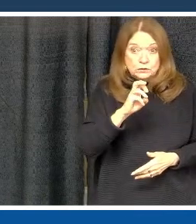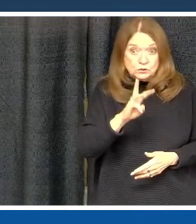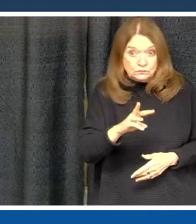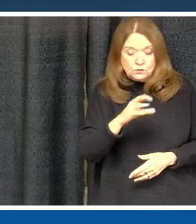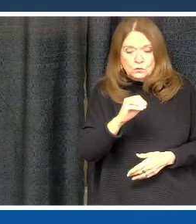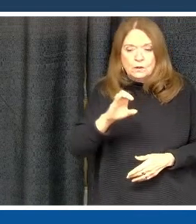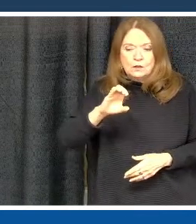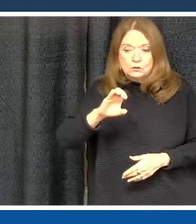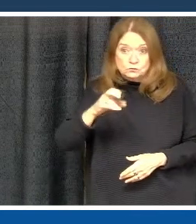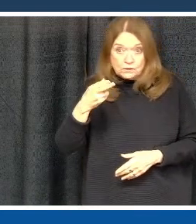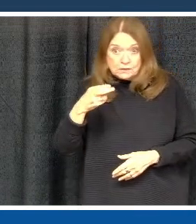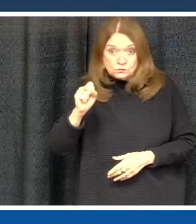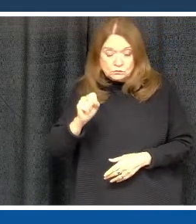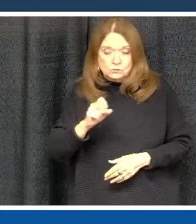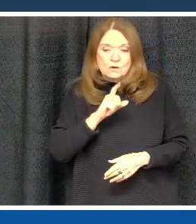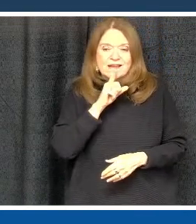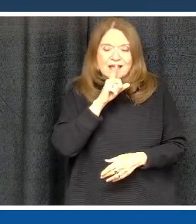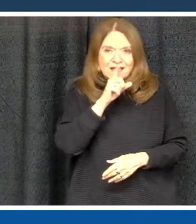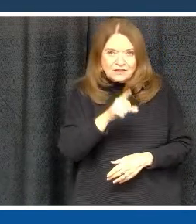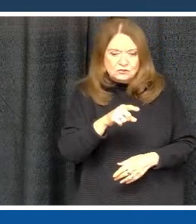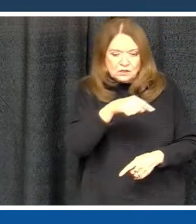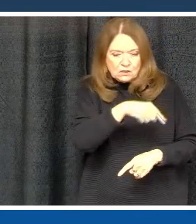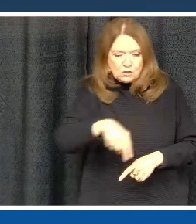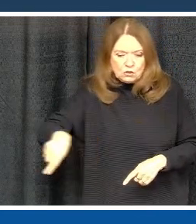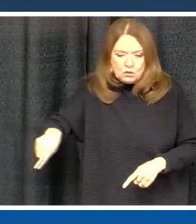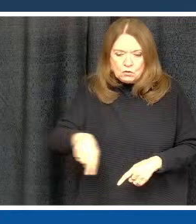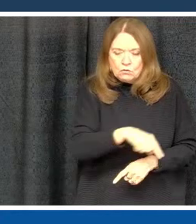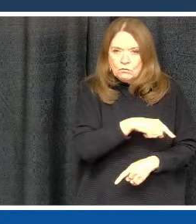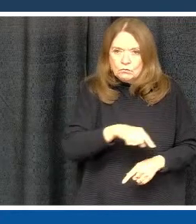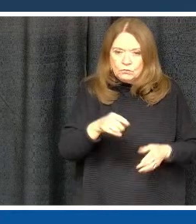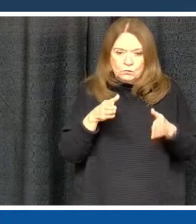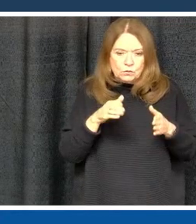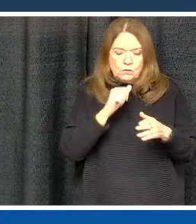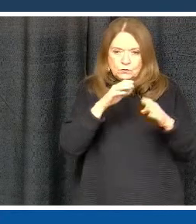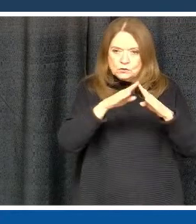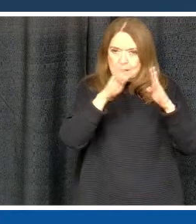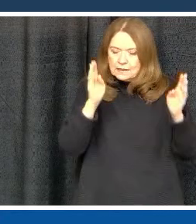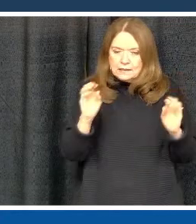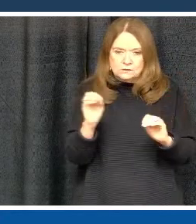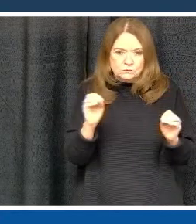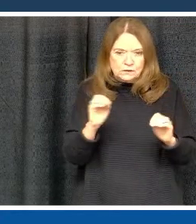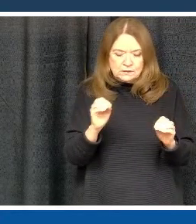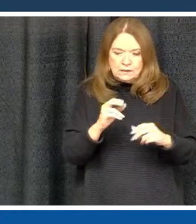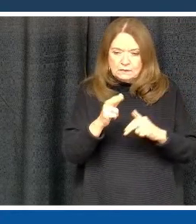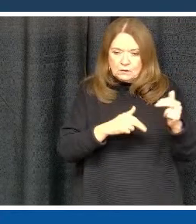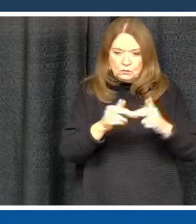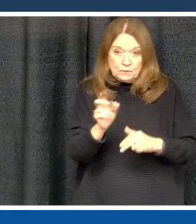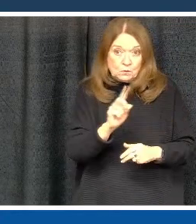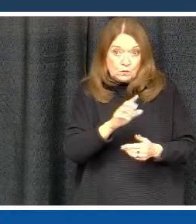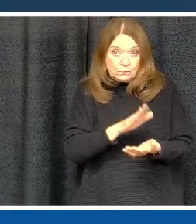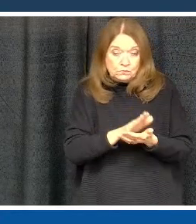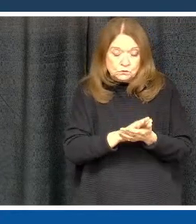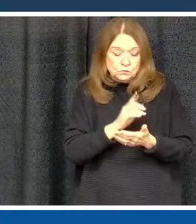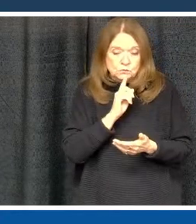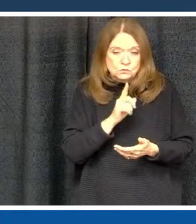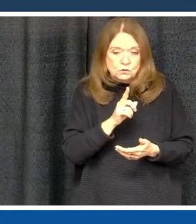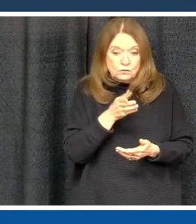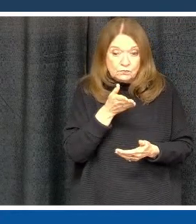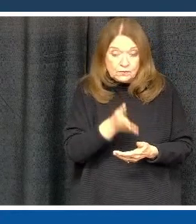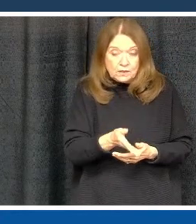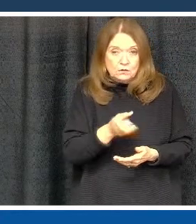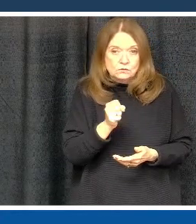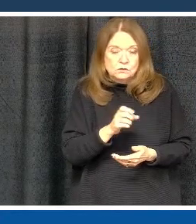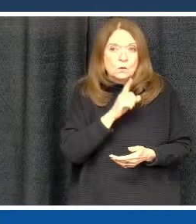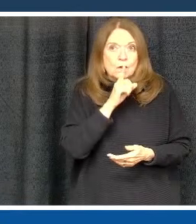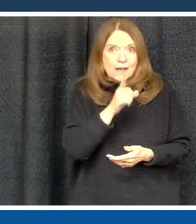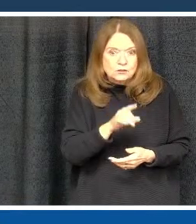High School. They are actually along the road there. There's not houses or anything that are built where those schools are sitting. So it's